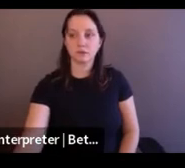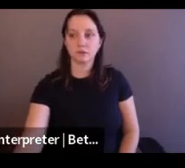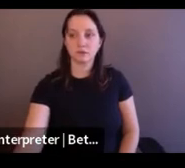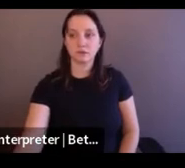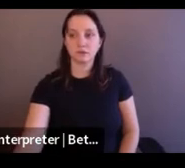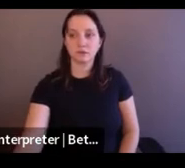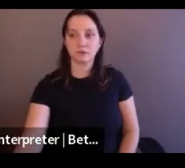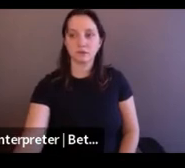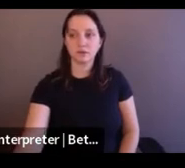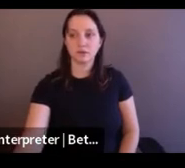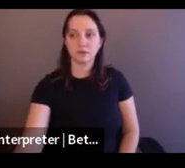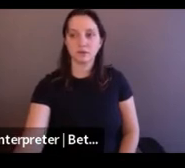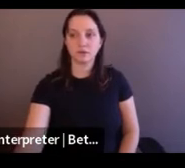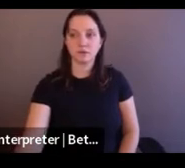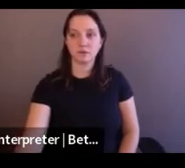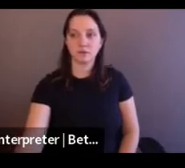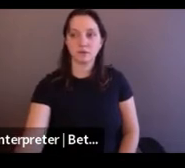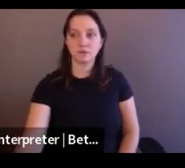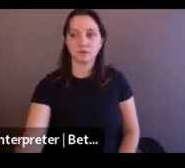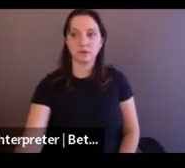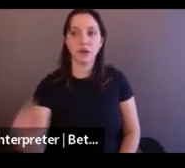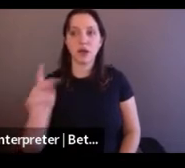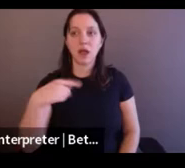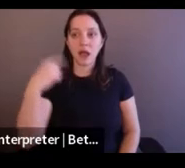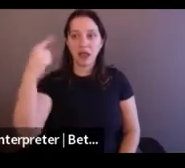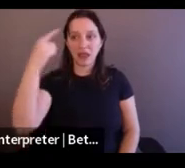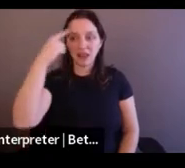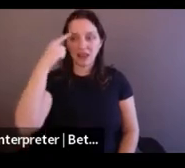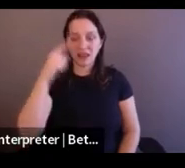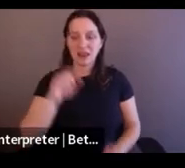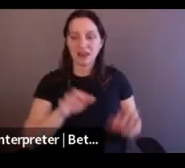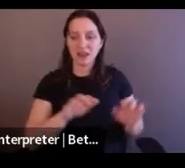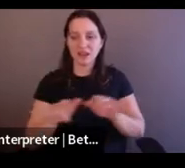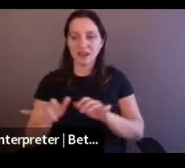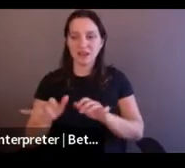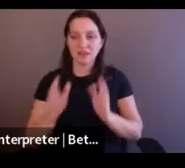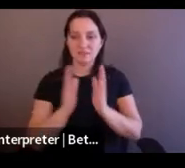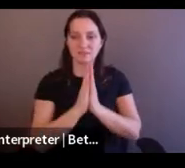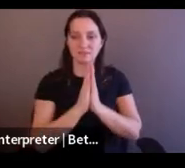Okay. I think Delina's maybe trying to put something in the chat, but